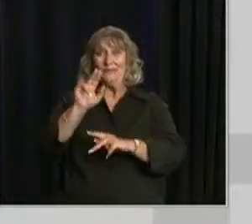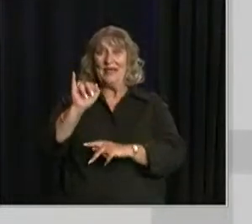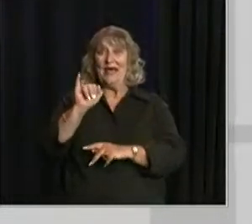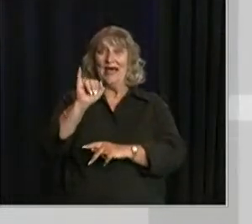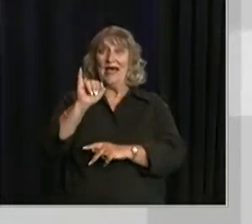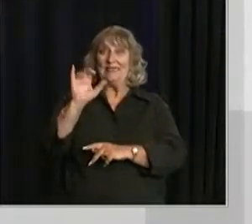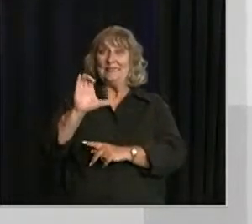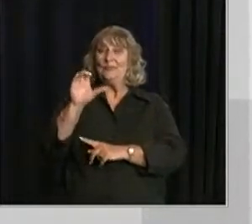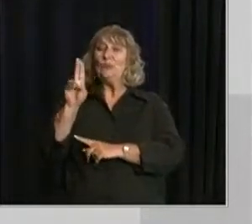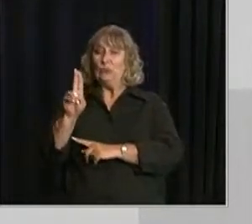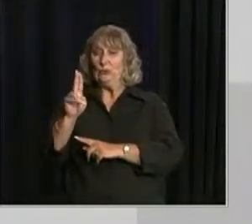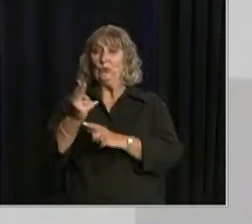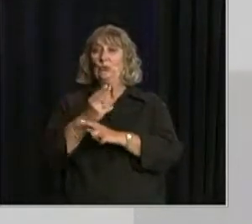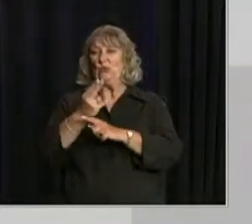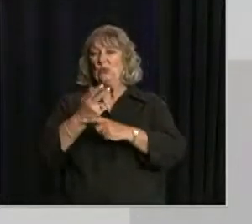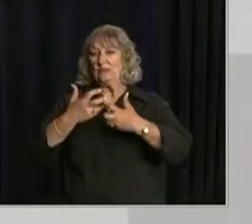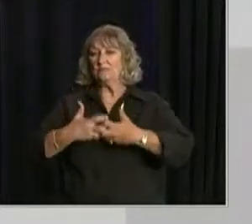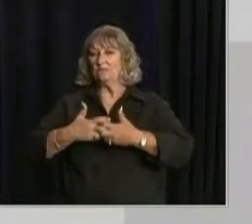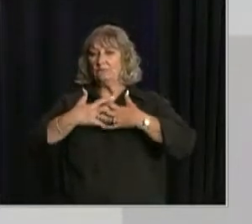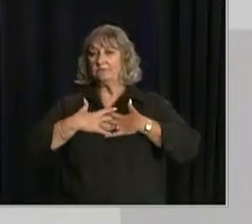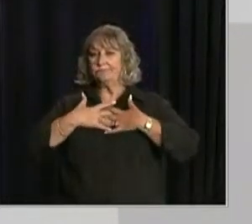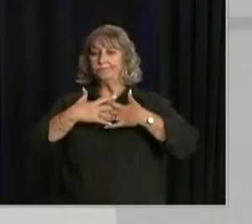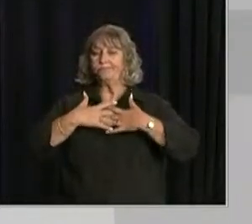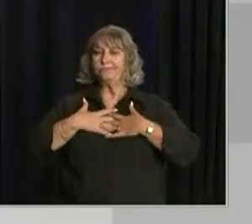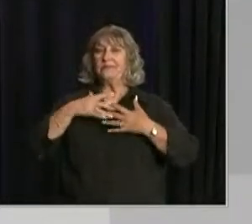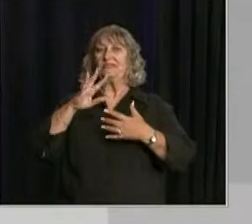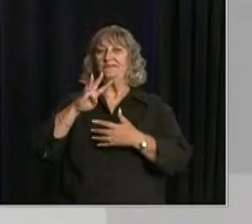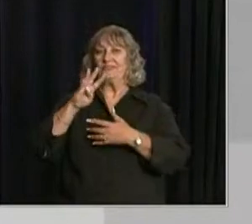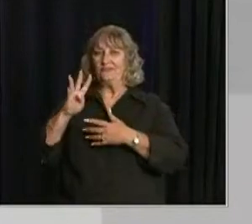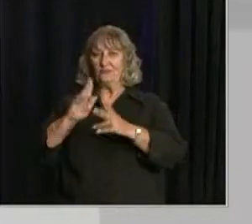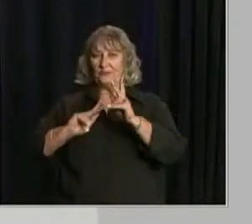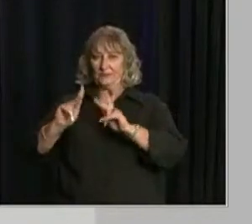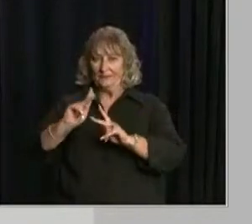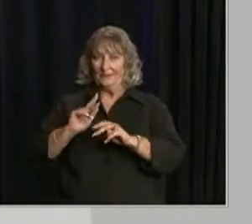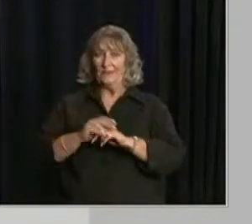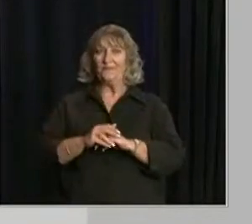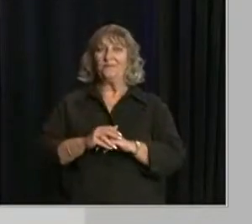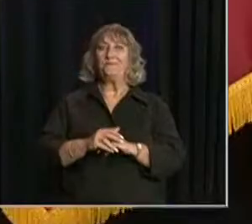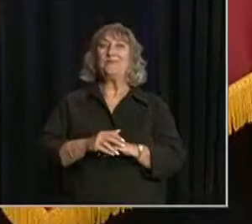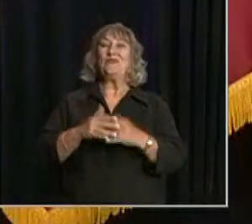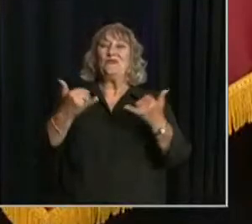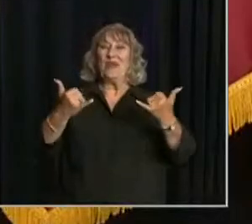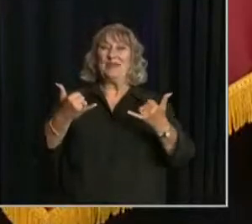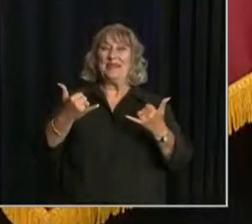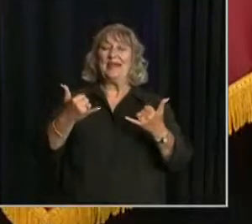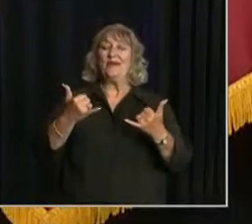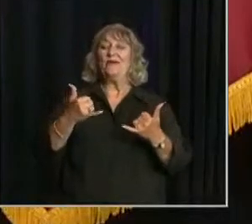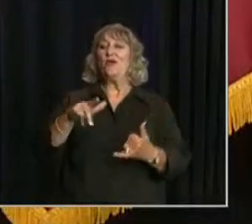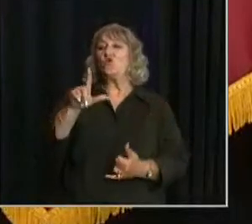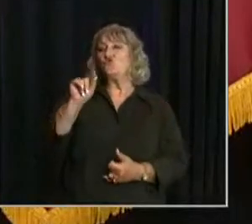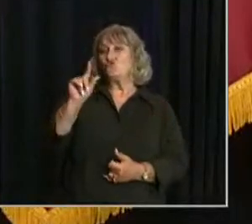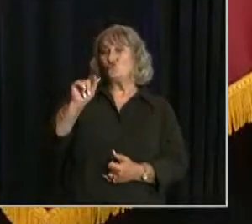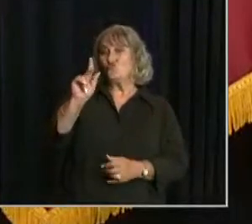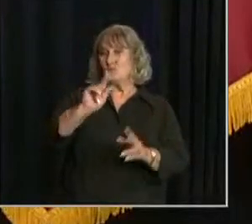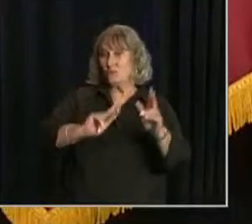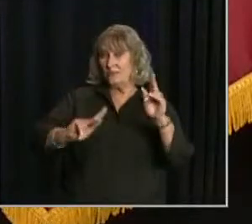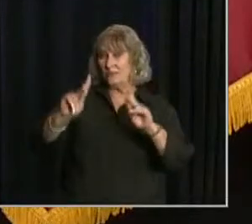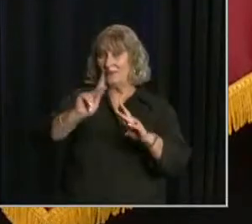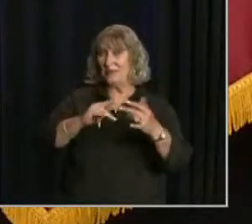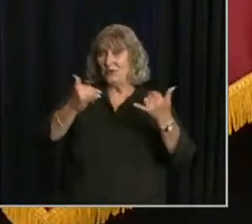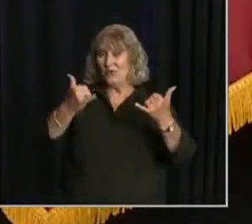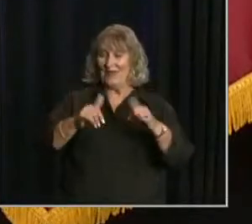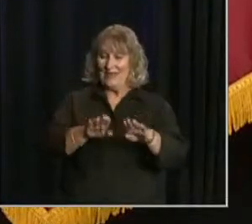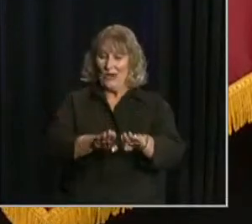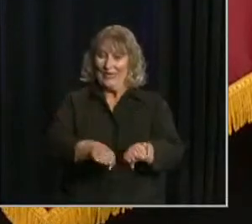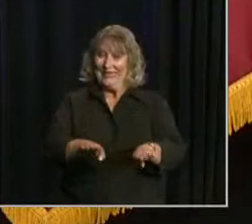ventilators. 80% of patients in area hospitals are unvaccinated, and 20 patients are